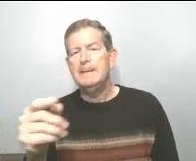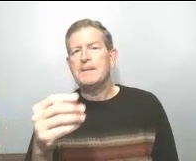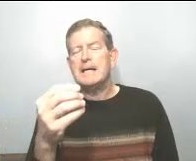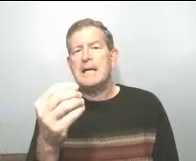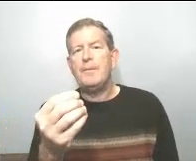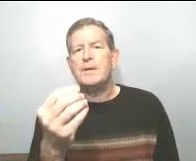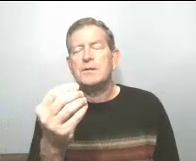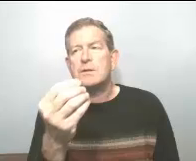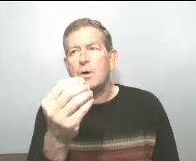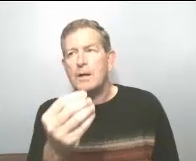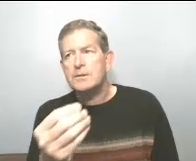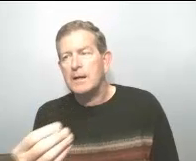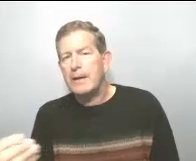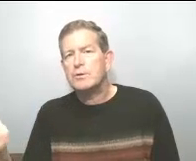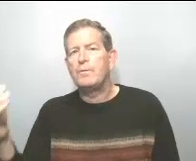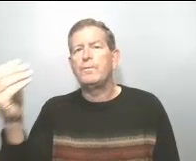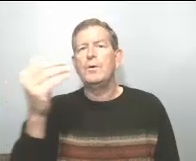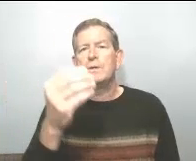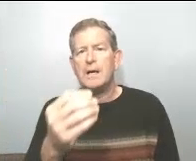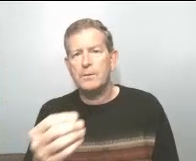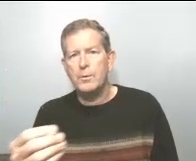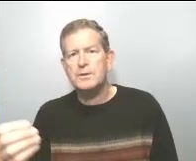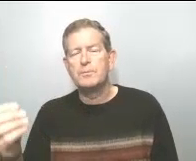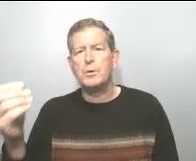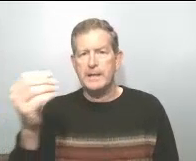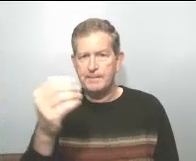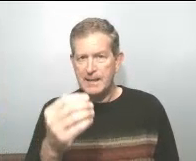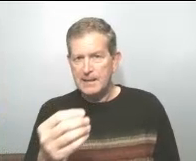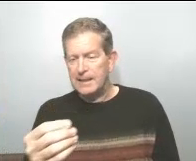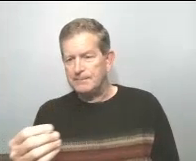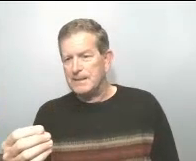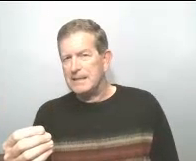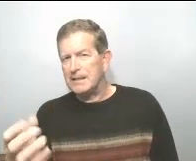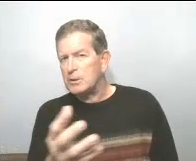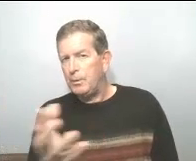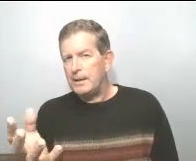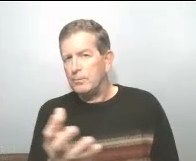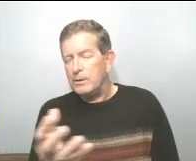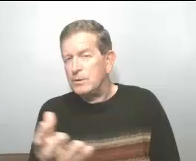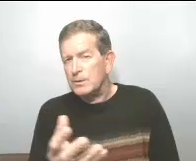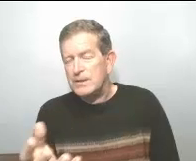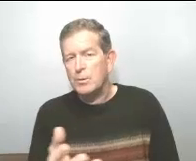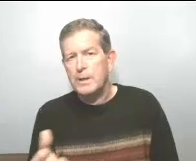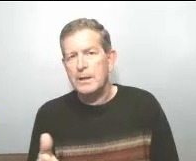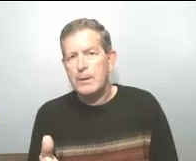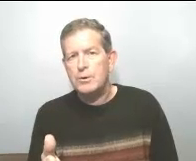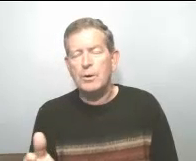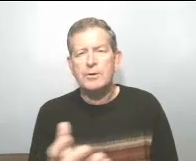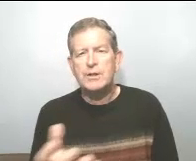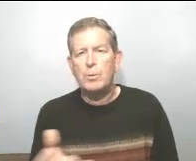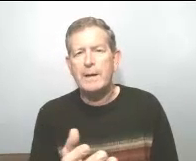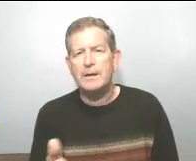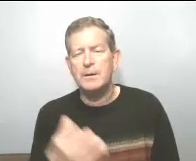Détroit. Again, this is to cause the language to flow together more smoothly. At this point, when you don't see the written language,